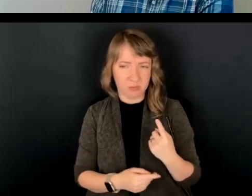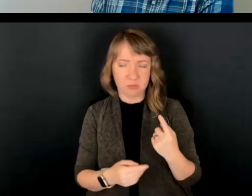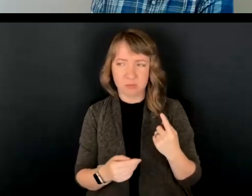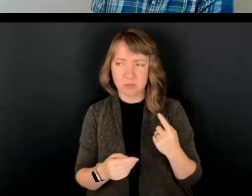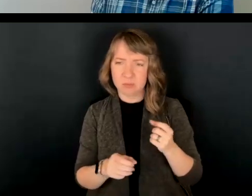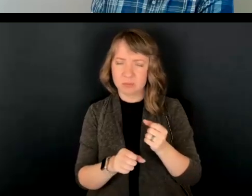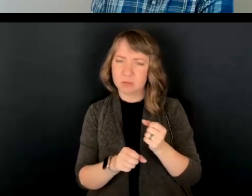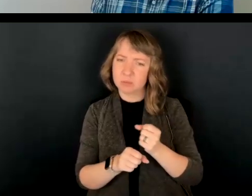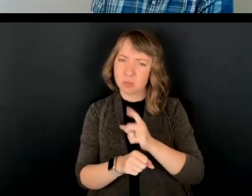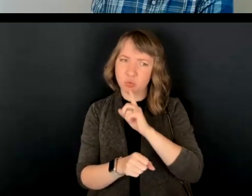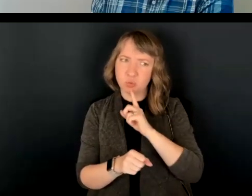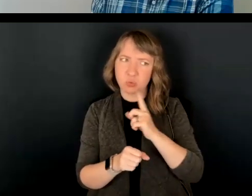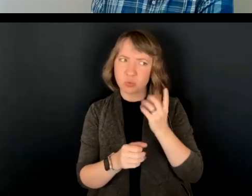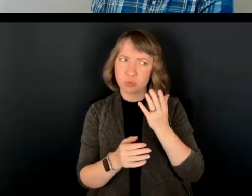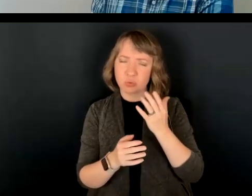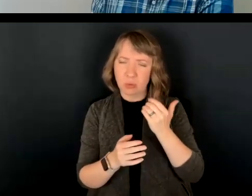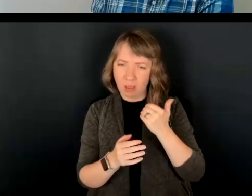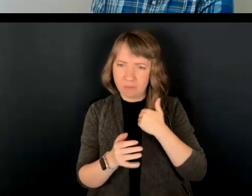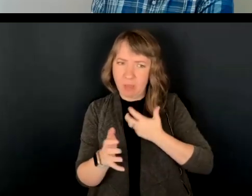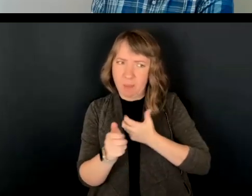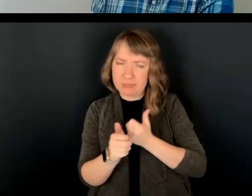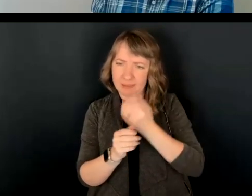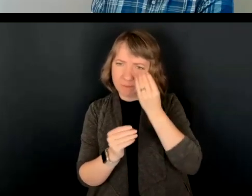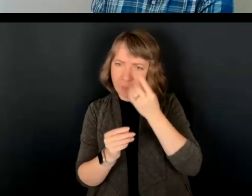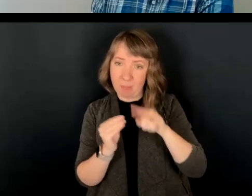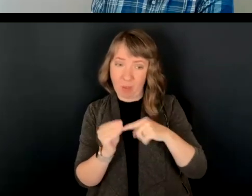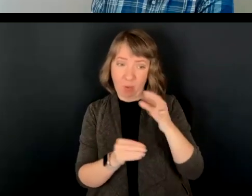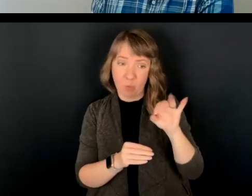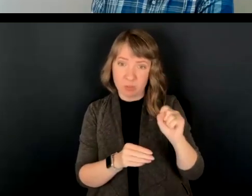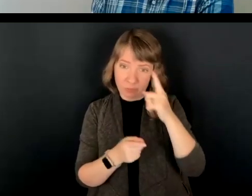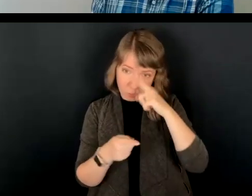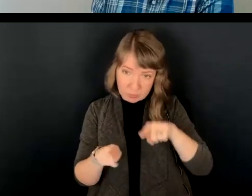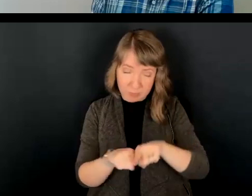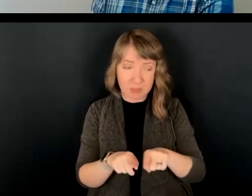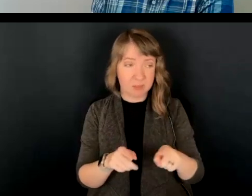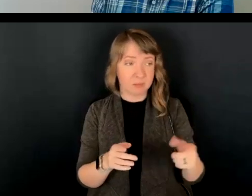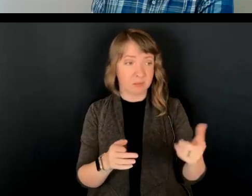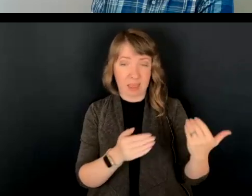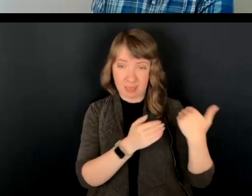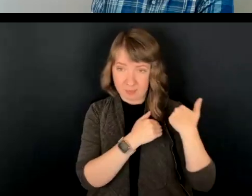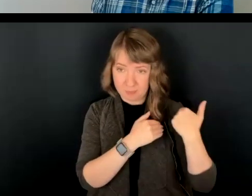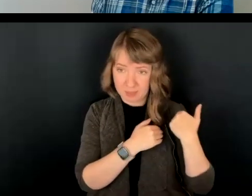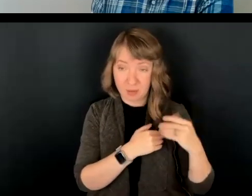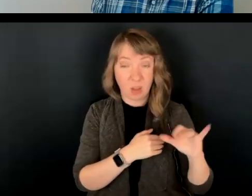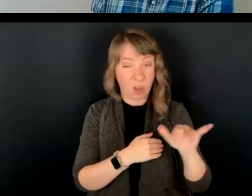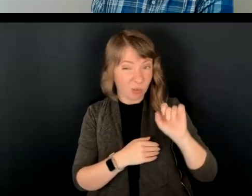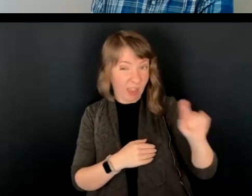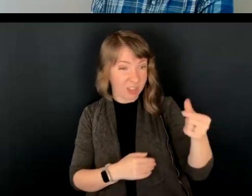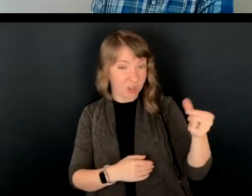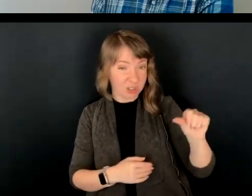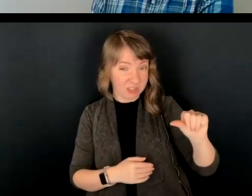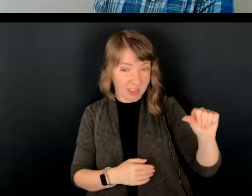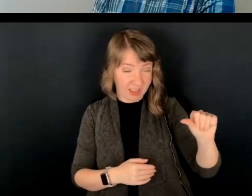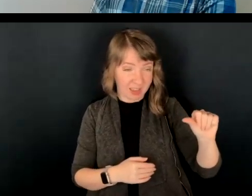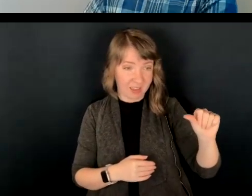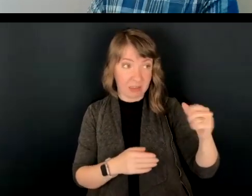about that Forest Service agreement and the liability, and then also talk to GNA, because sometimes